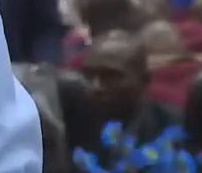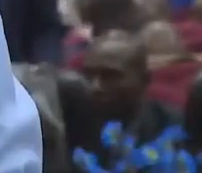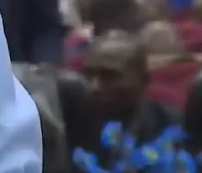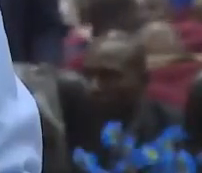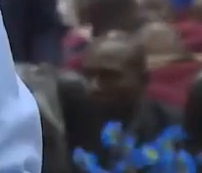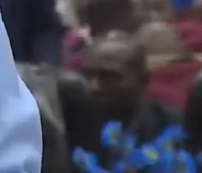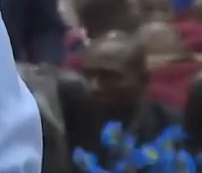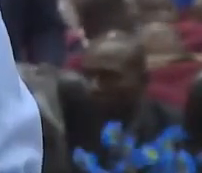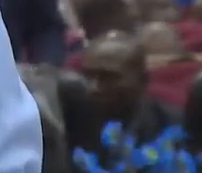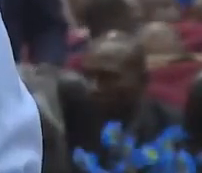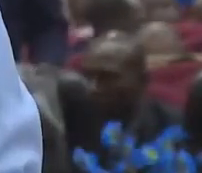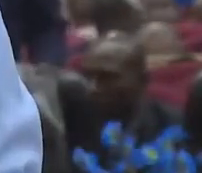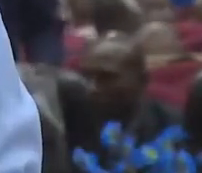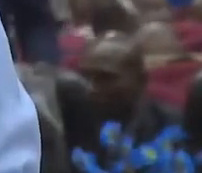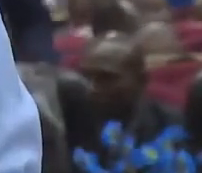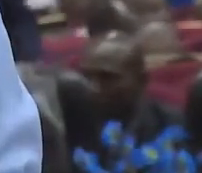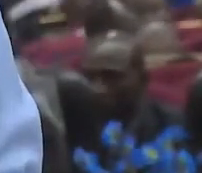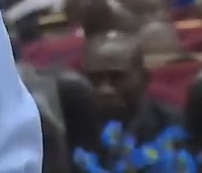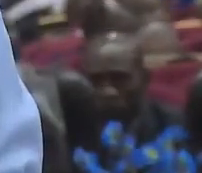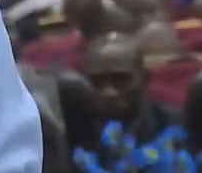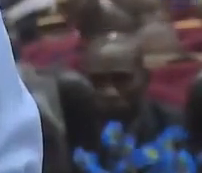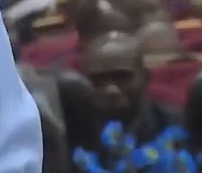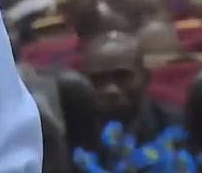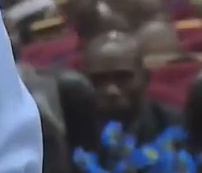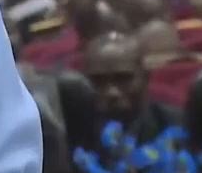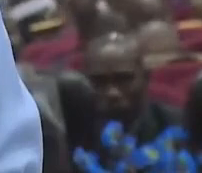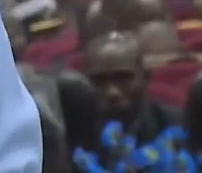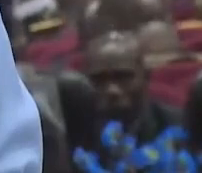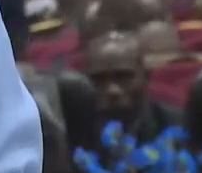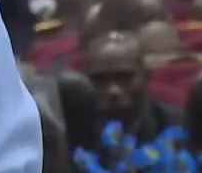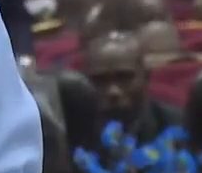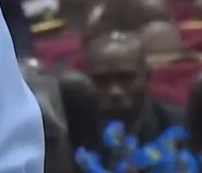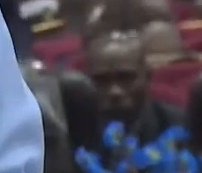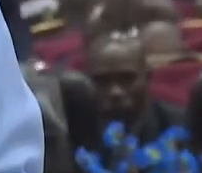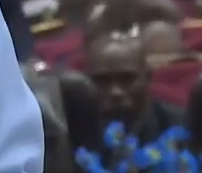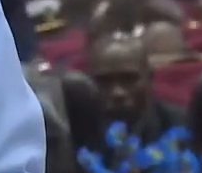If the fire falls on you, you can't be quiet.